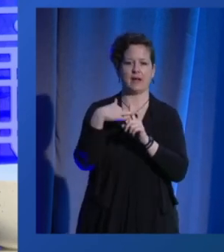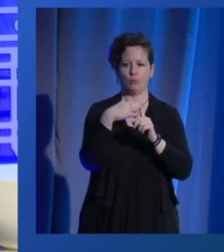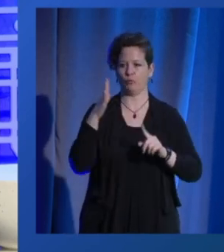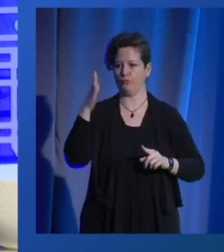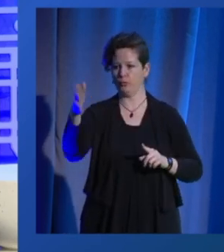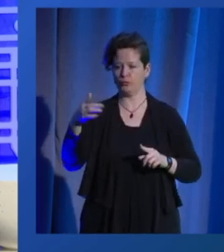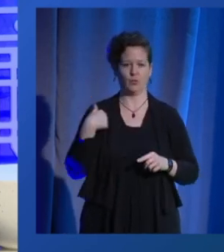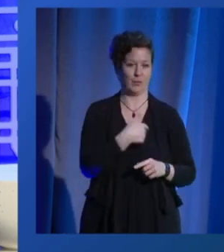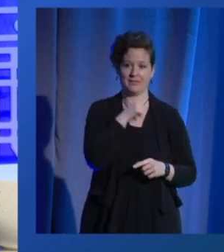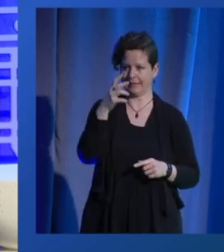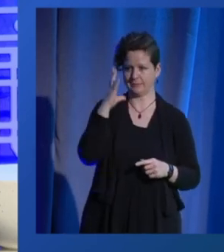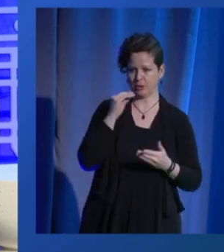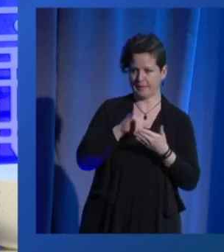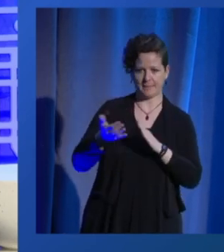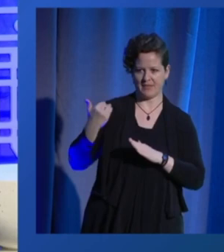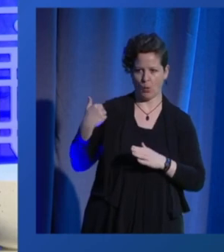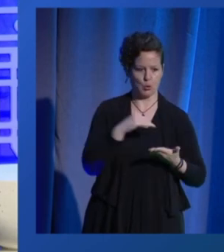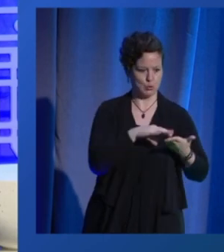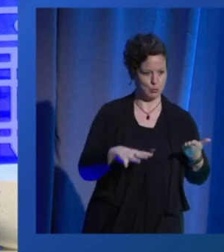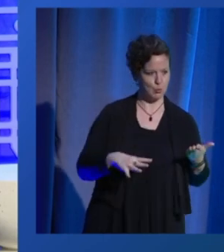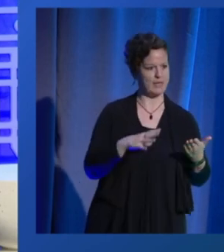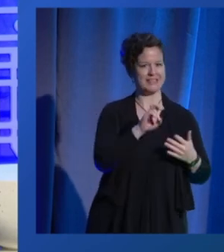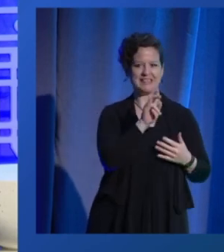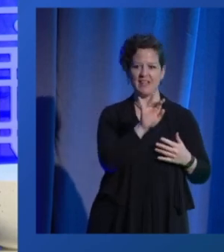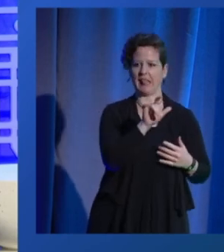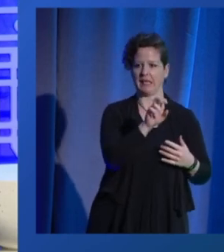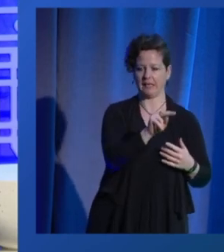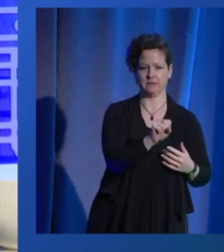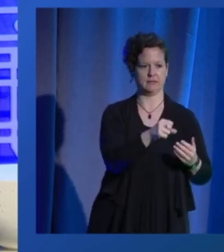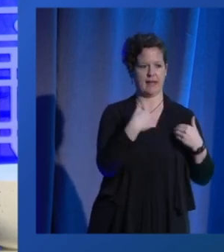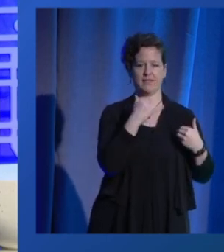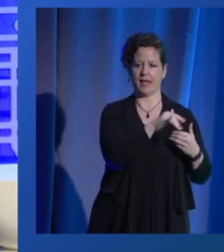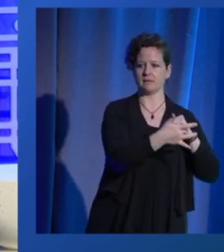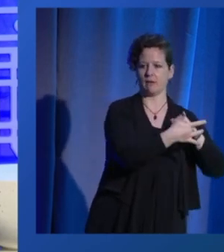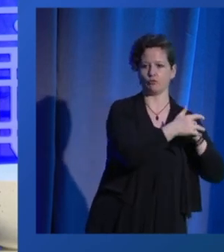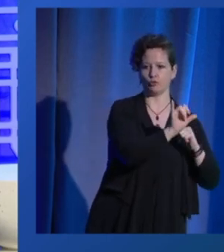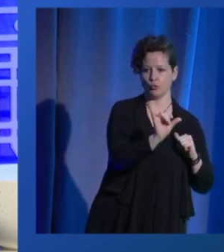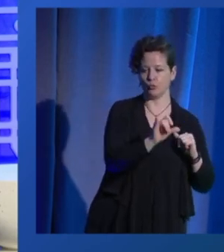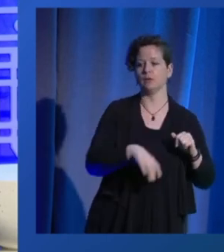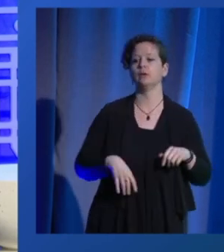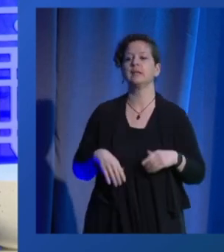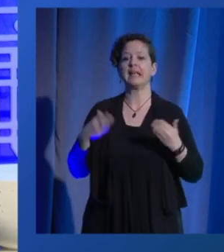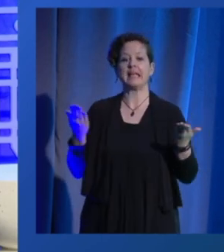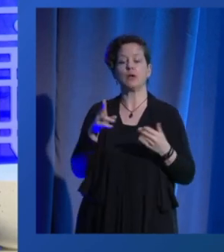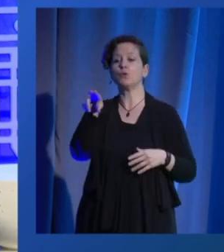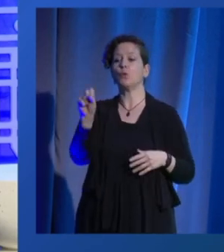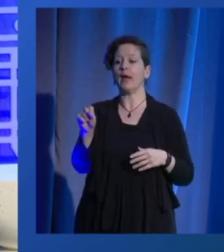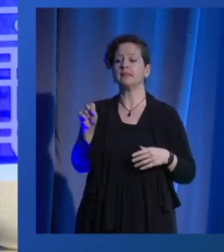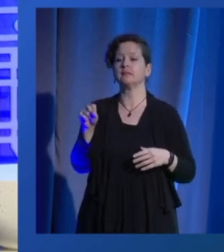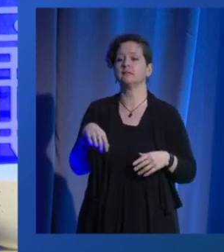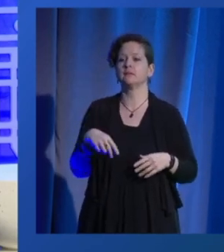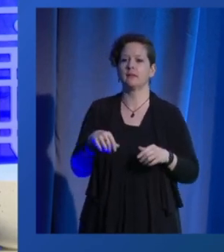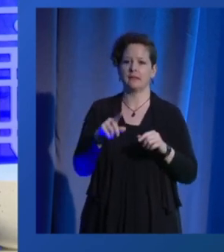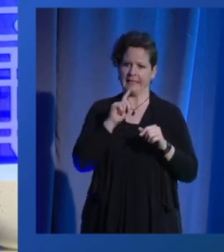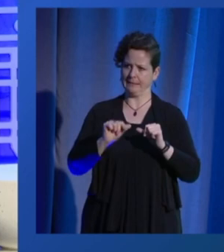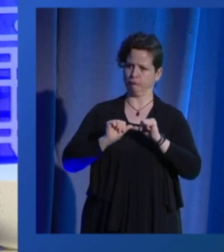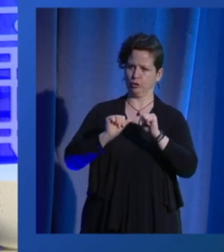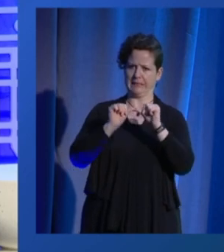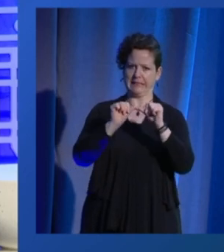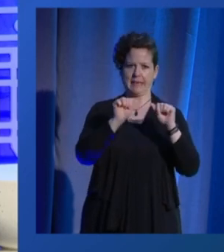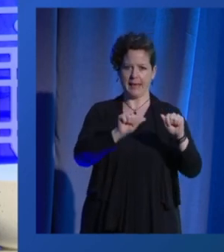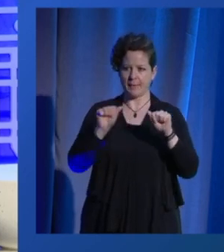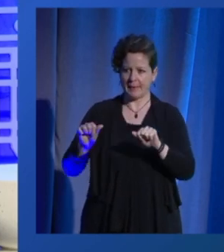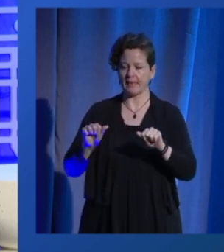not assumed that we need to practice denial and deception in our programs within the United States because there is persistent